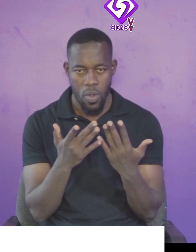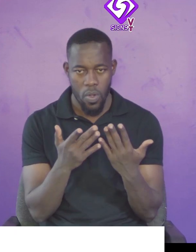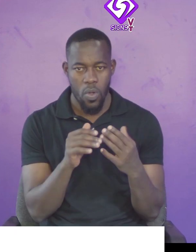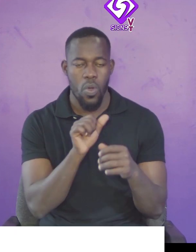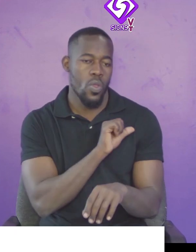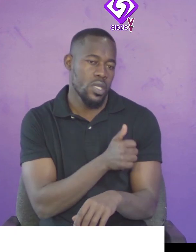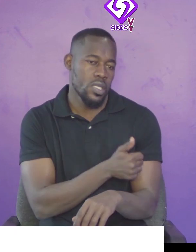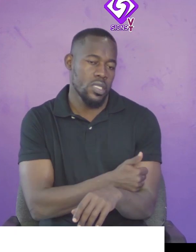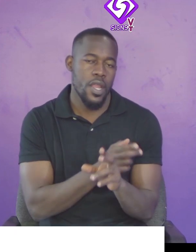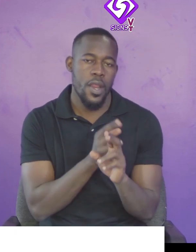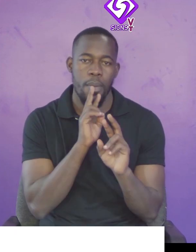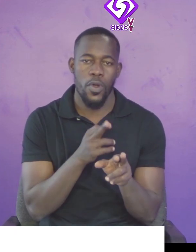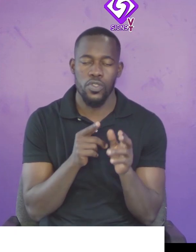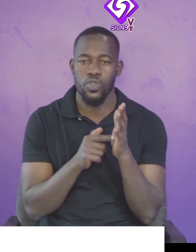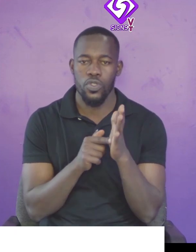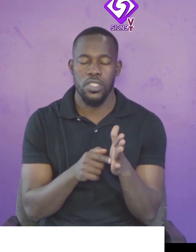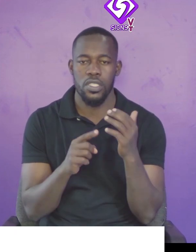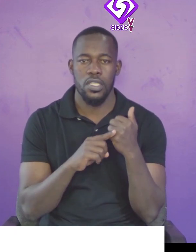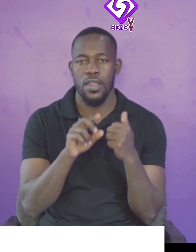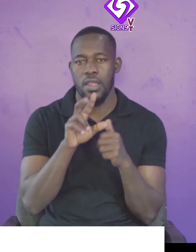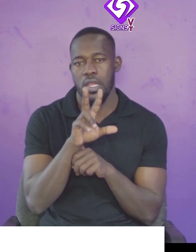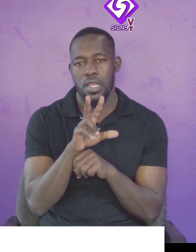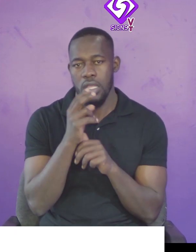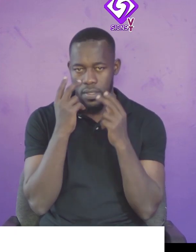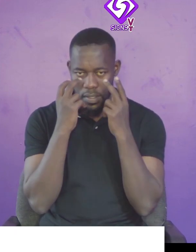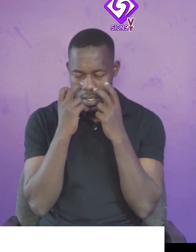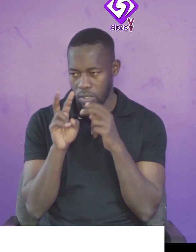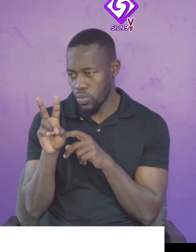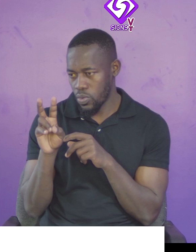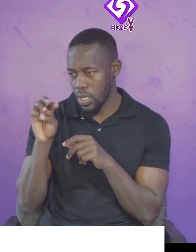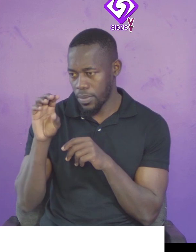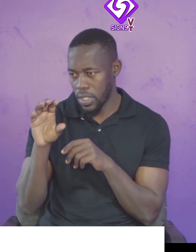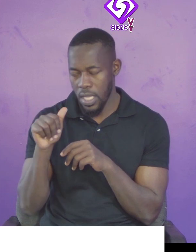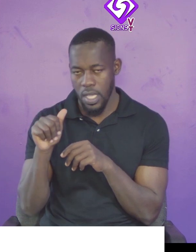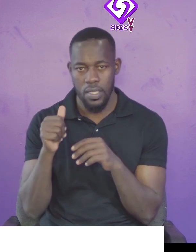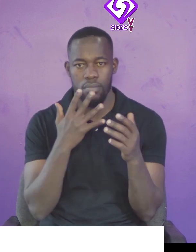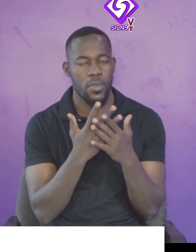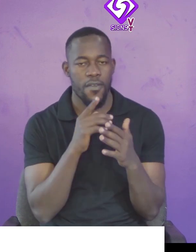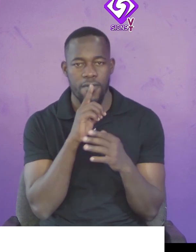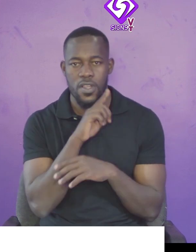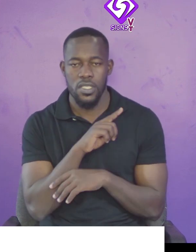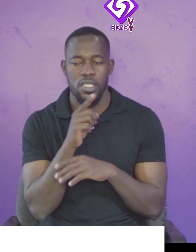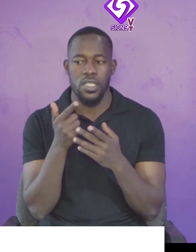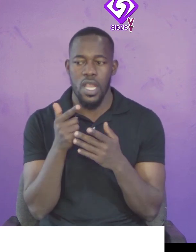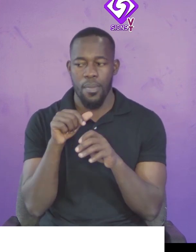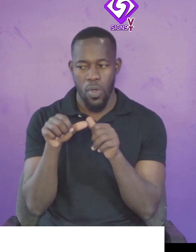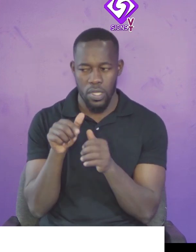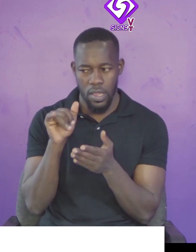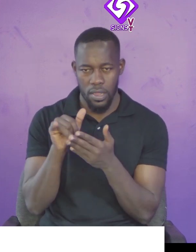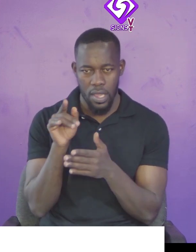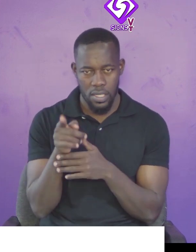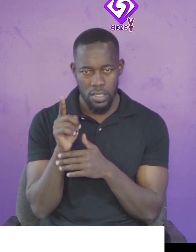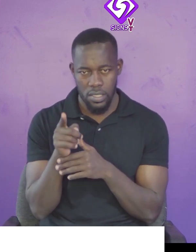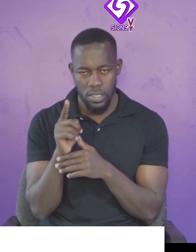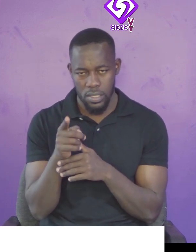63 suspects, among them 2 MCAs, have been taken into custody over their alleged participation